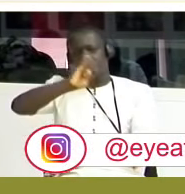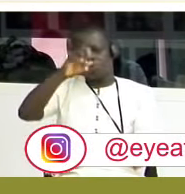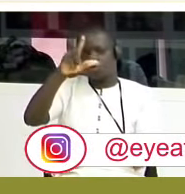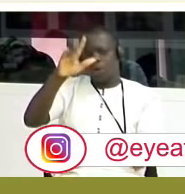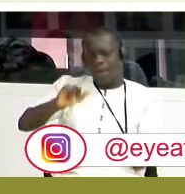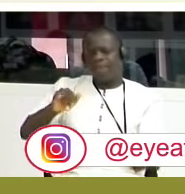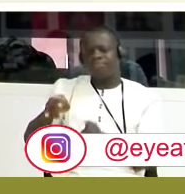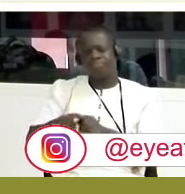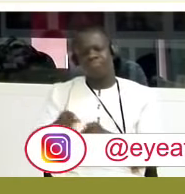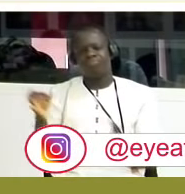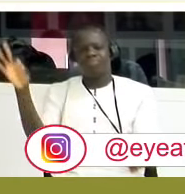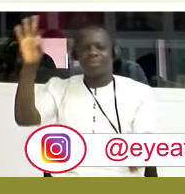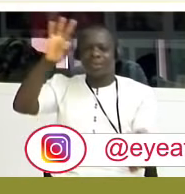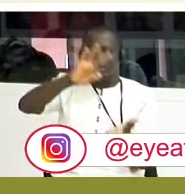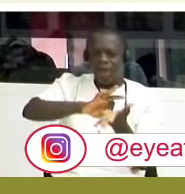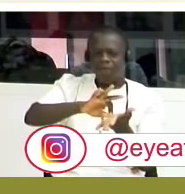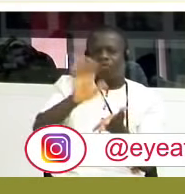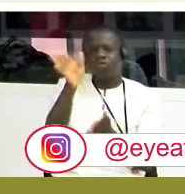to Dakar.